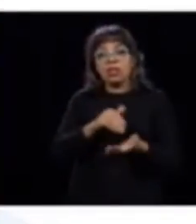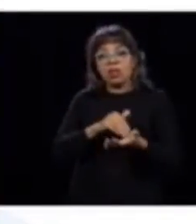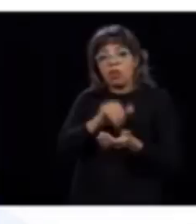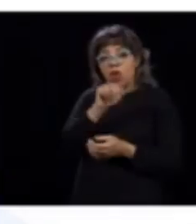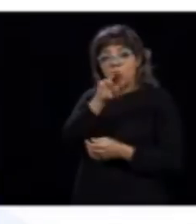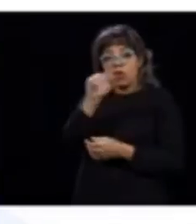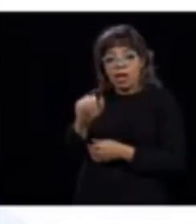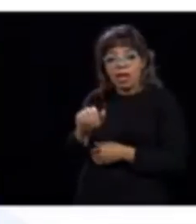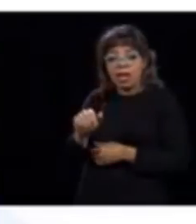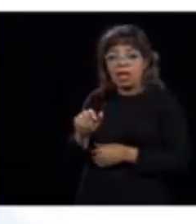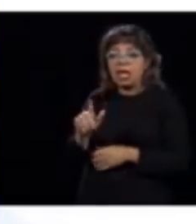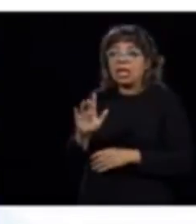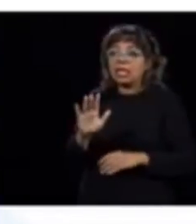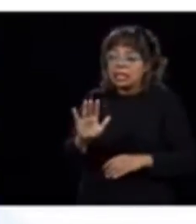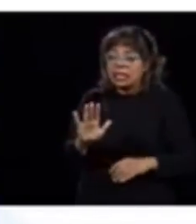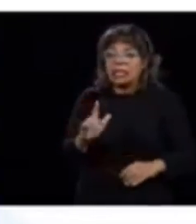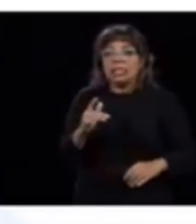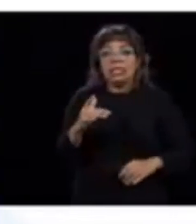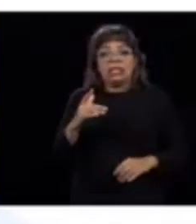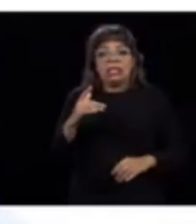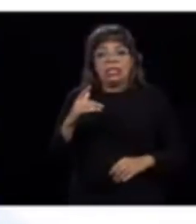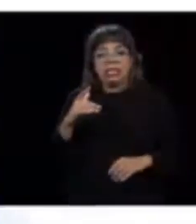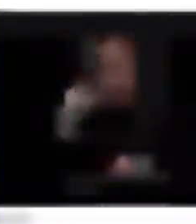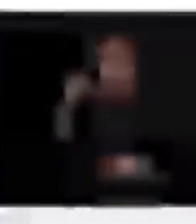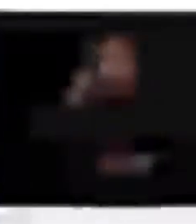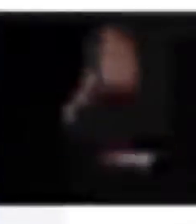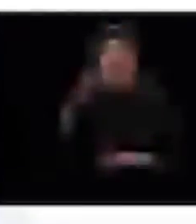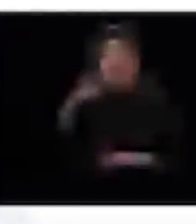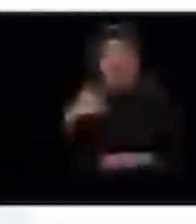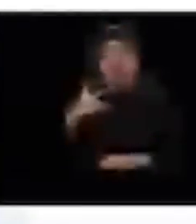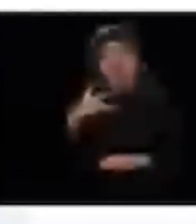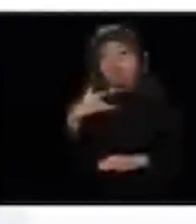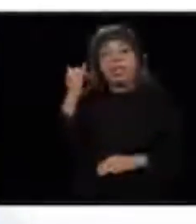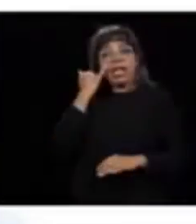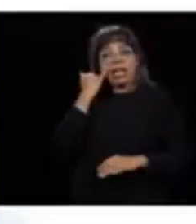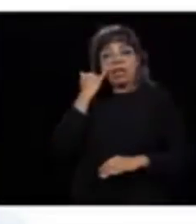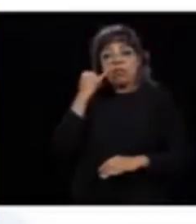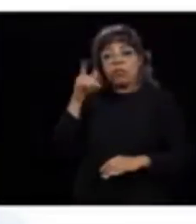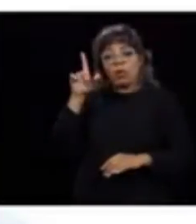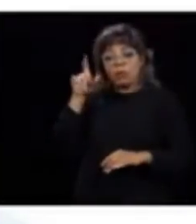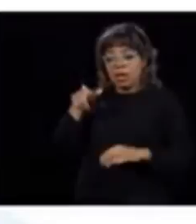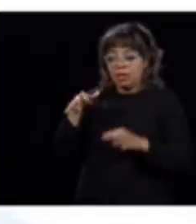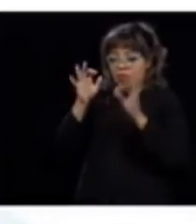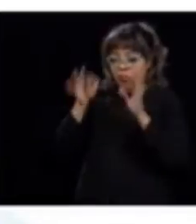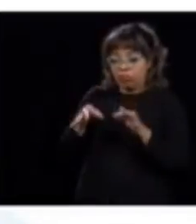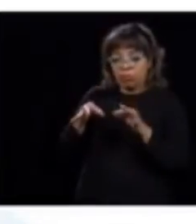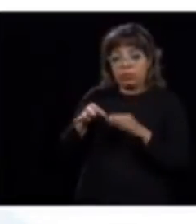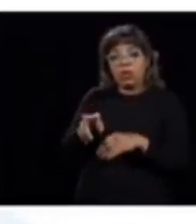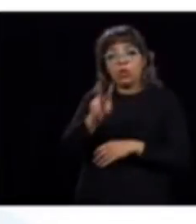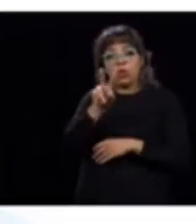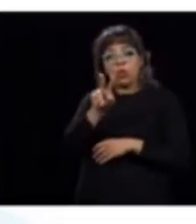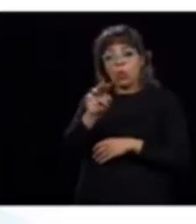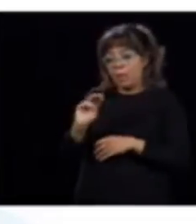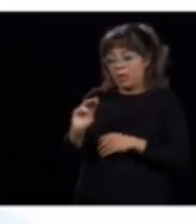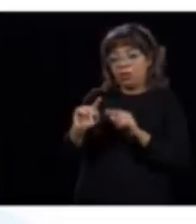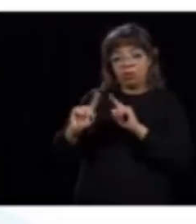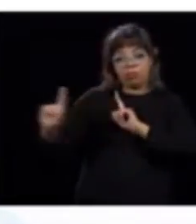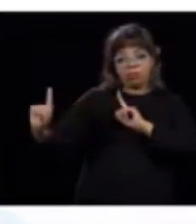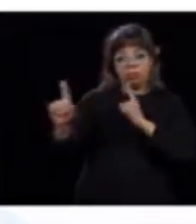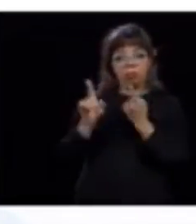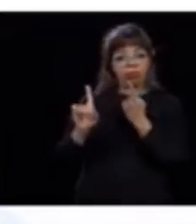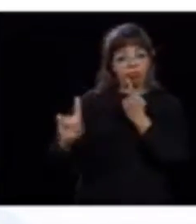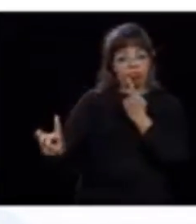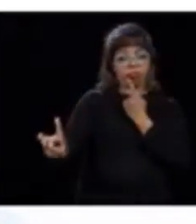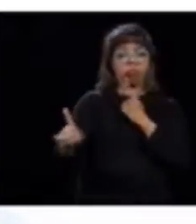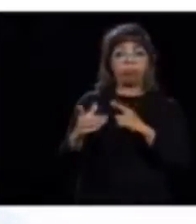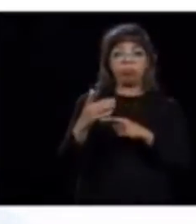probably recommend if the densification of two meters is not possible that people wear masks, it's going to be, I